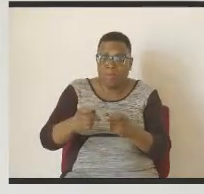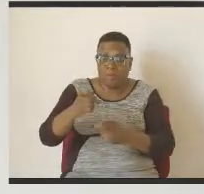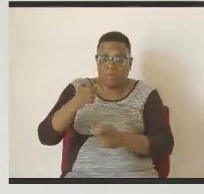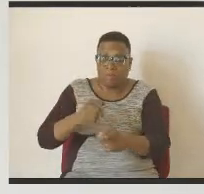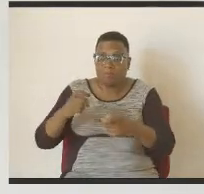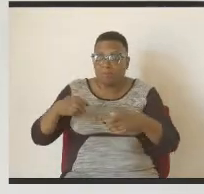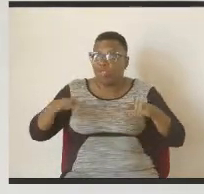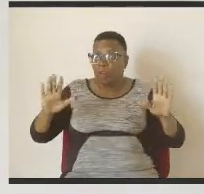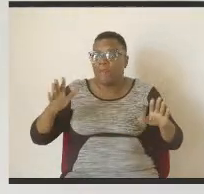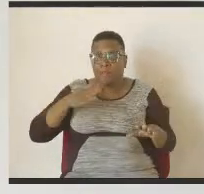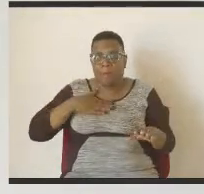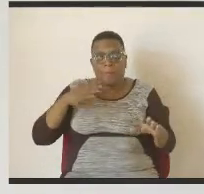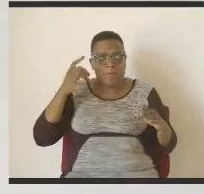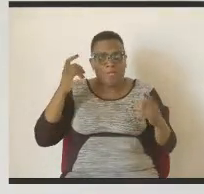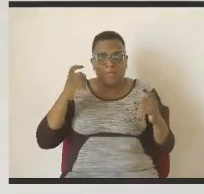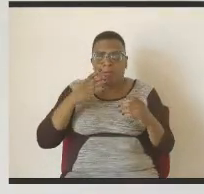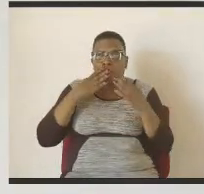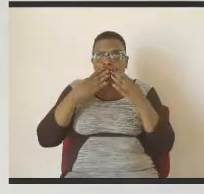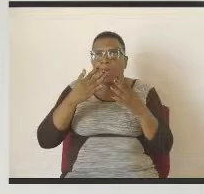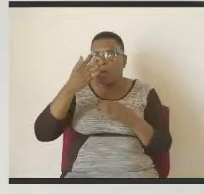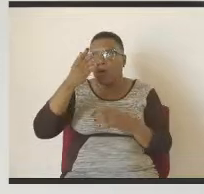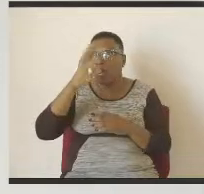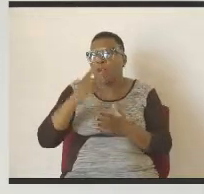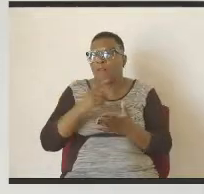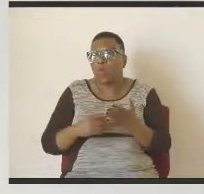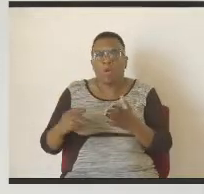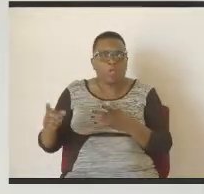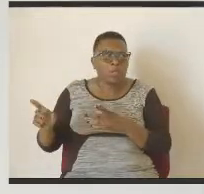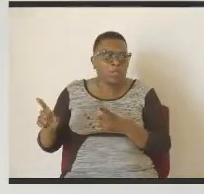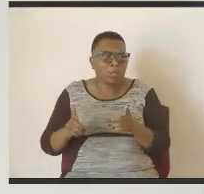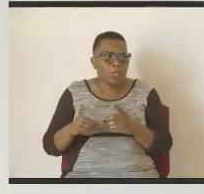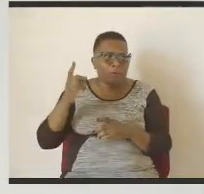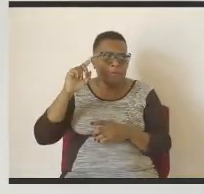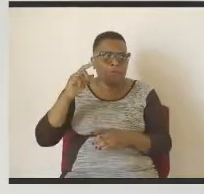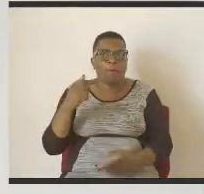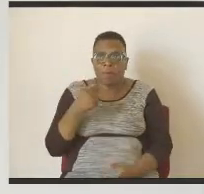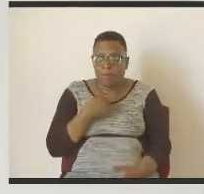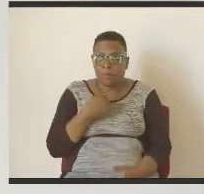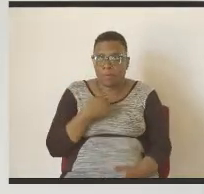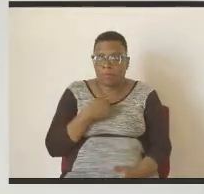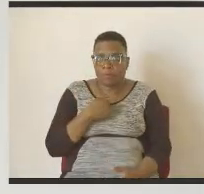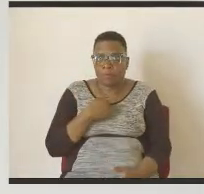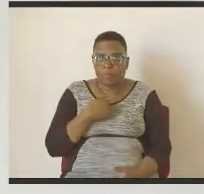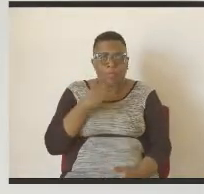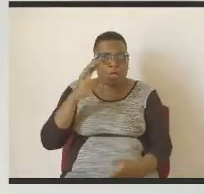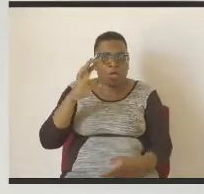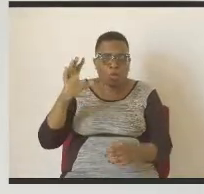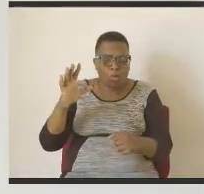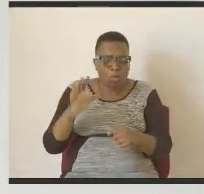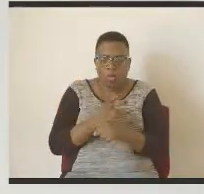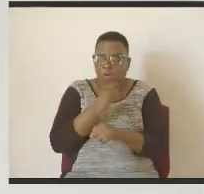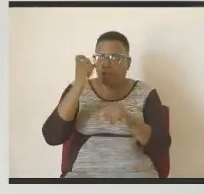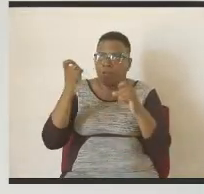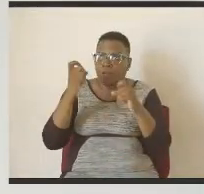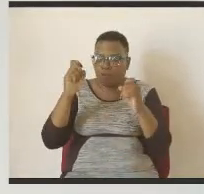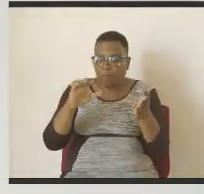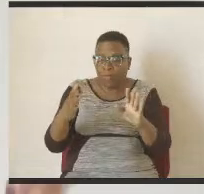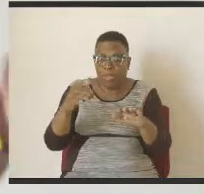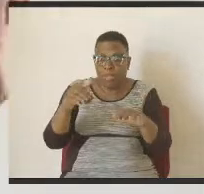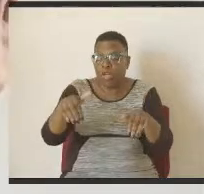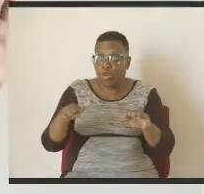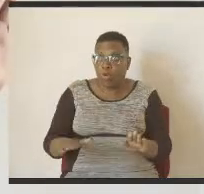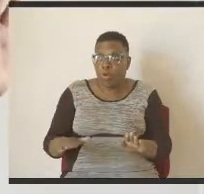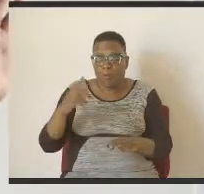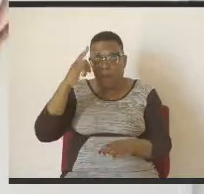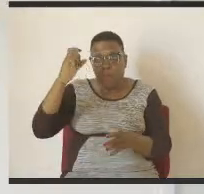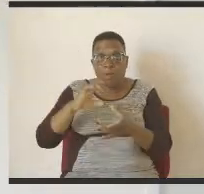Thank God for what he did for me. He conquered sin, death, and the grave. And because of